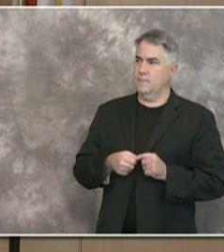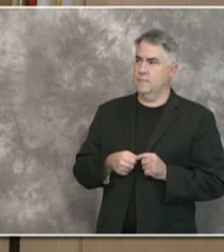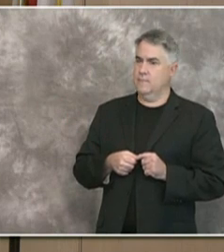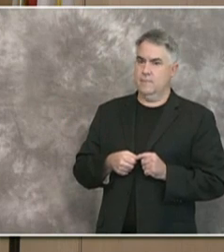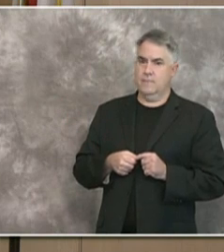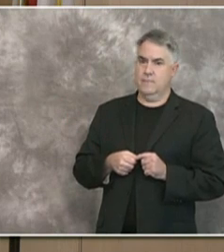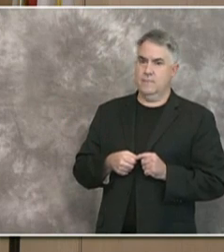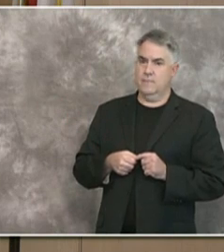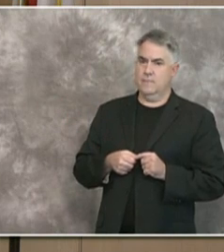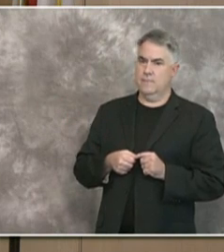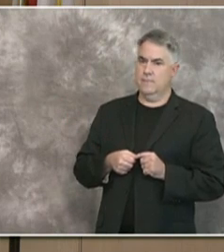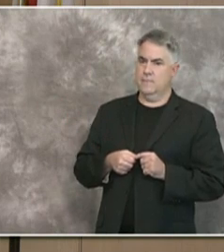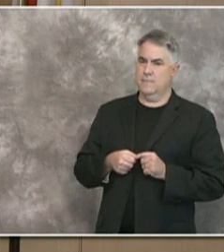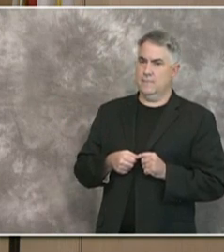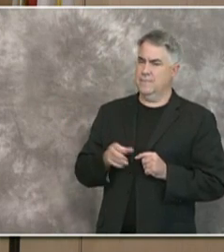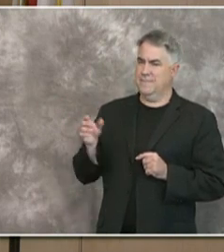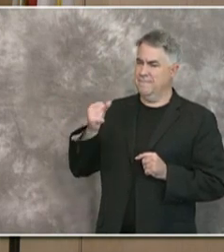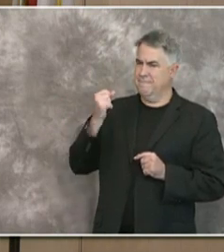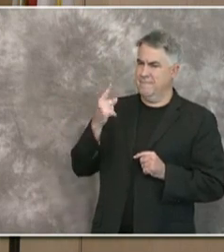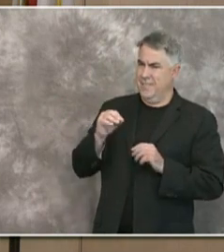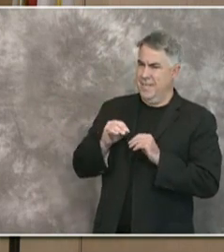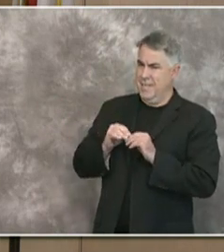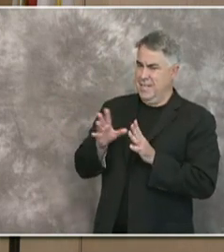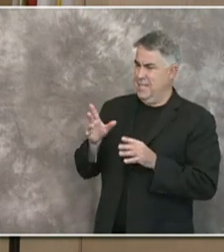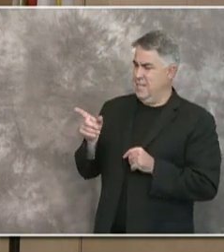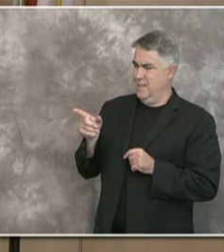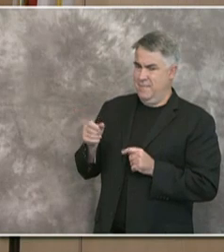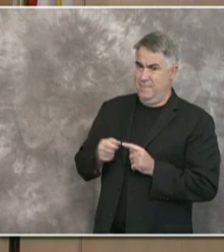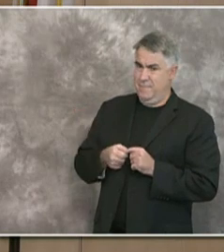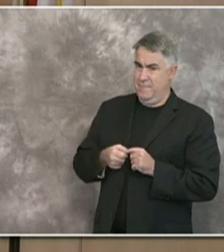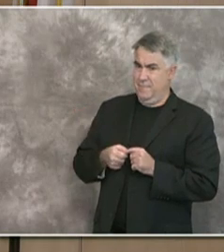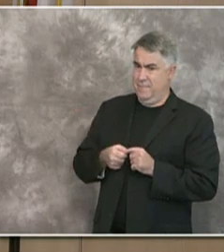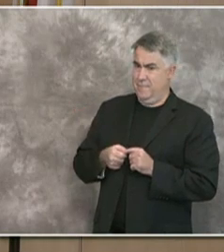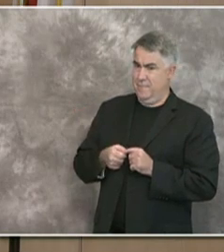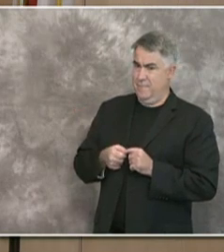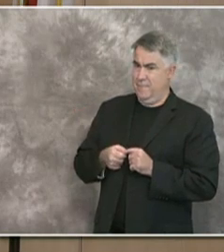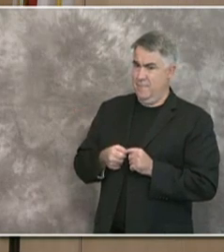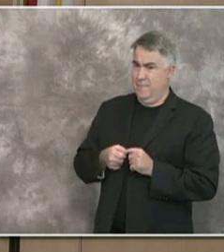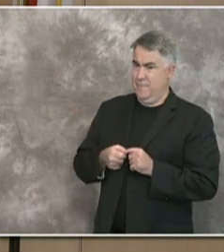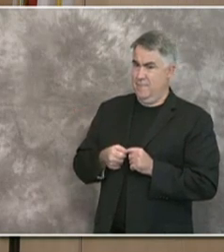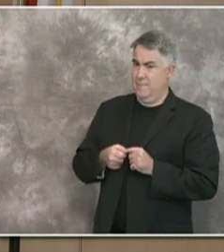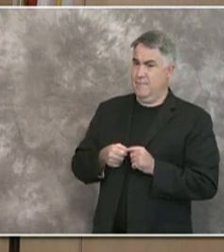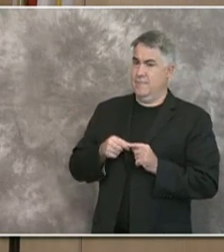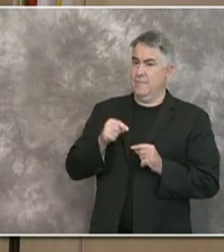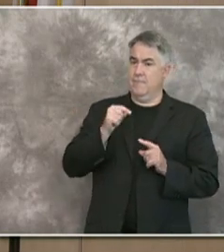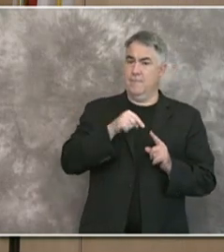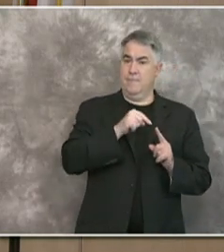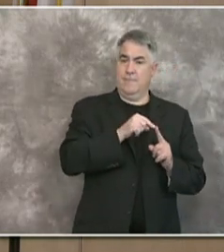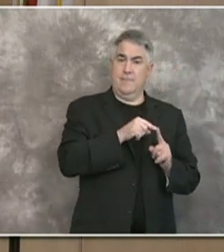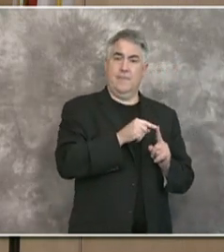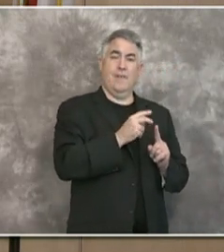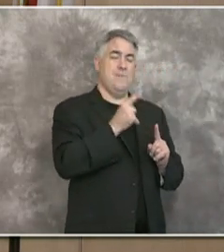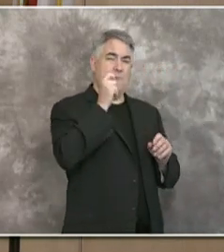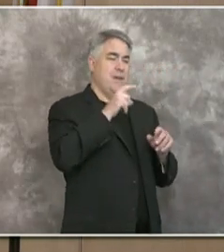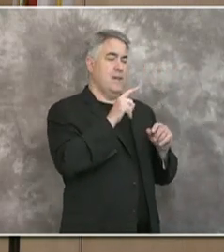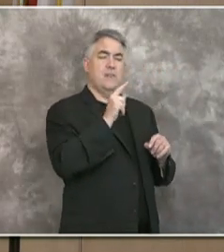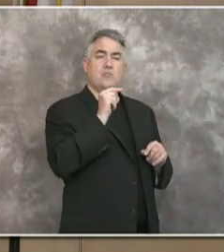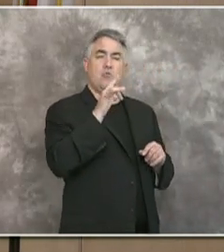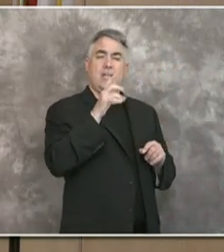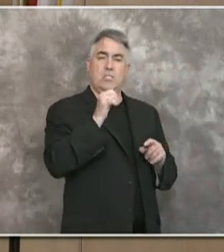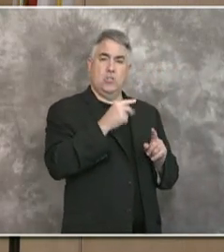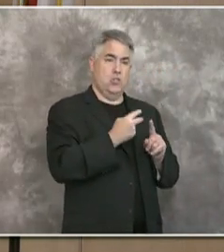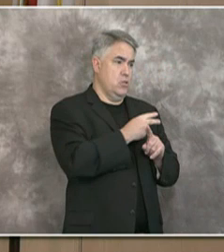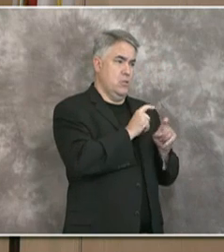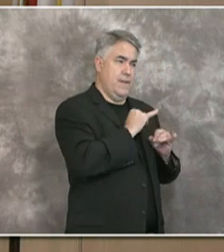clear to me. He said that they intended to do all case investigations within 24 hours and all conversations with